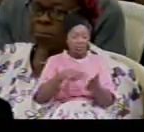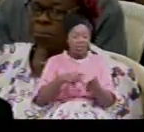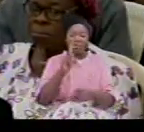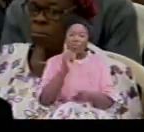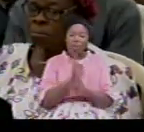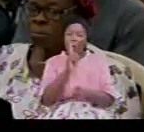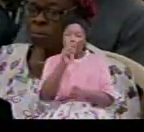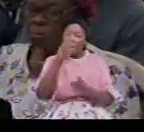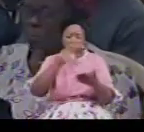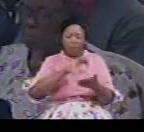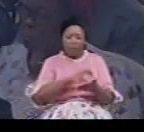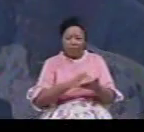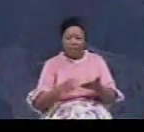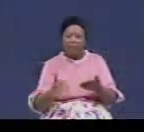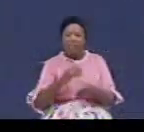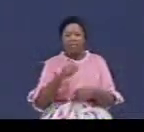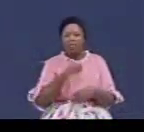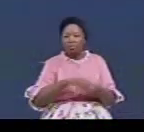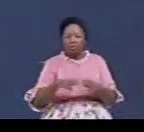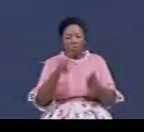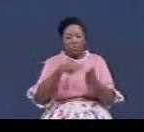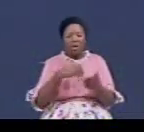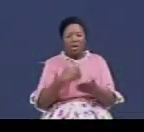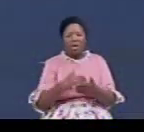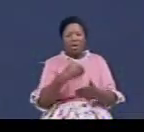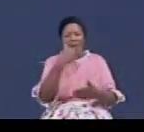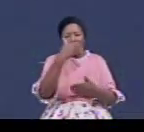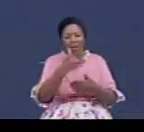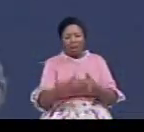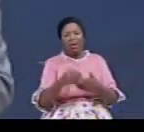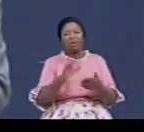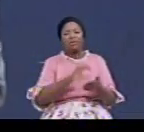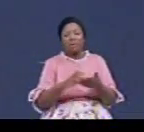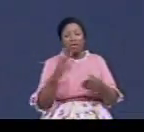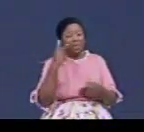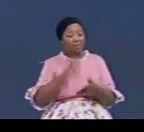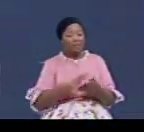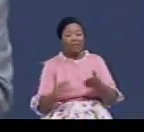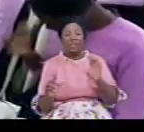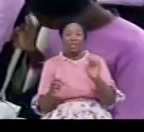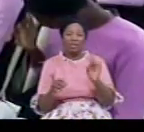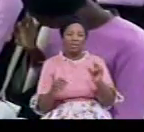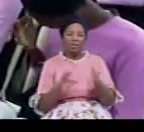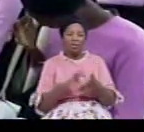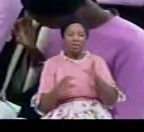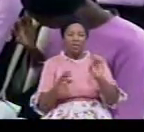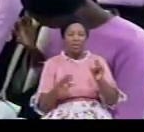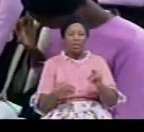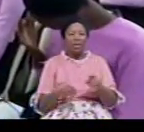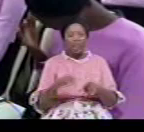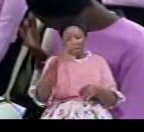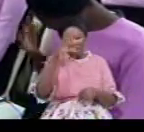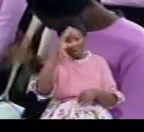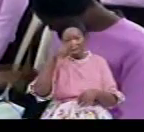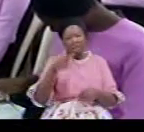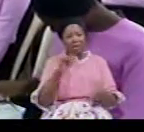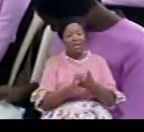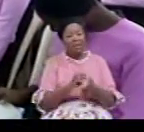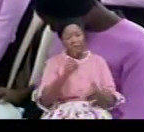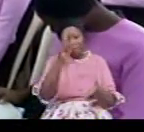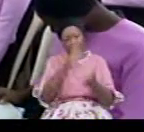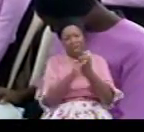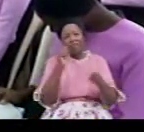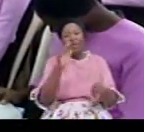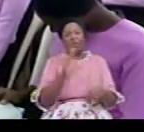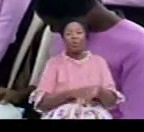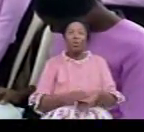the next verse. Look at verse 18. In verse 18, he that believeth on him is